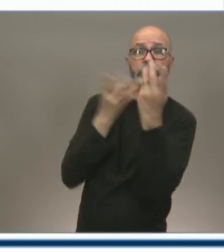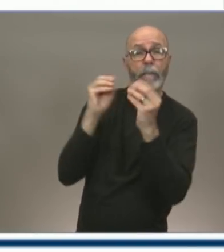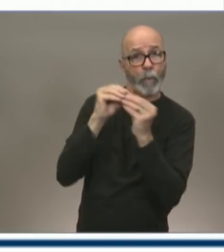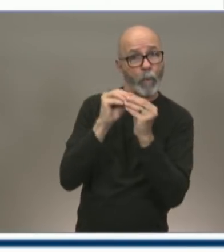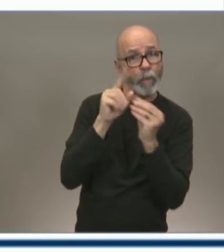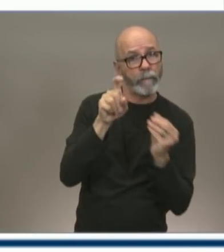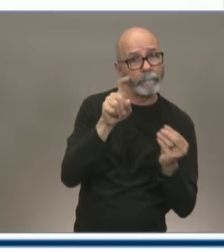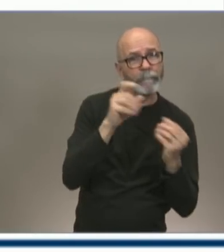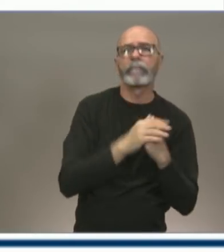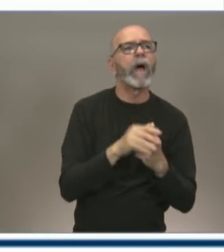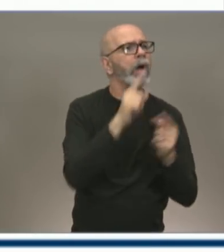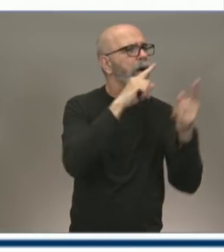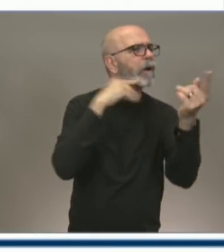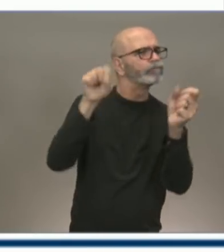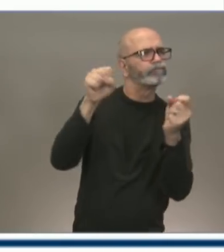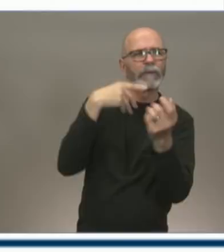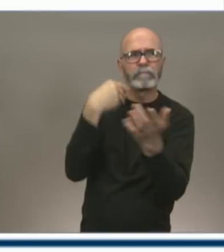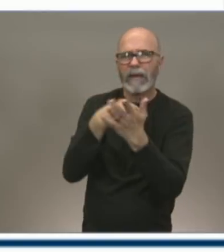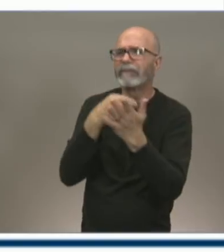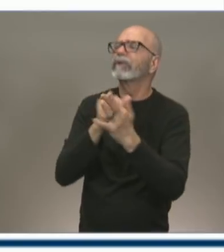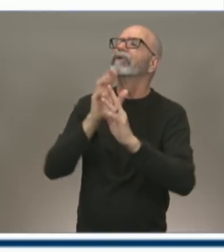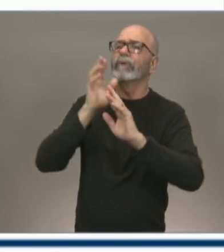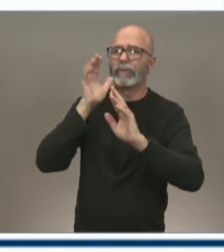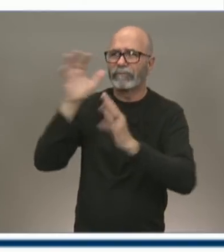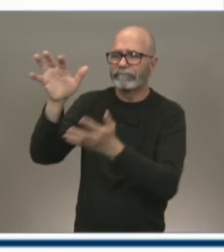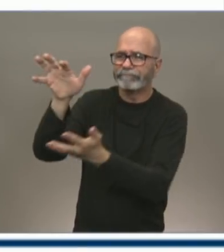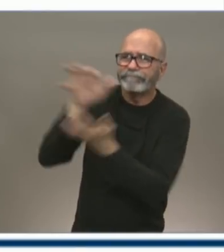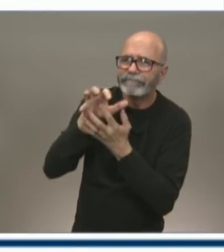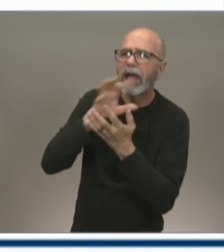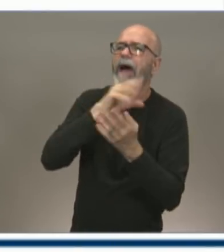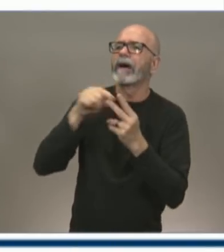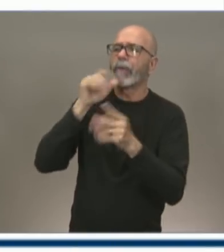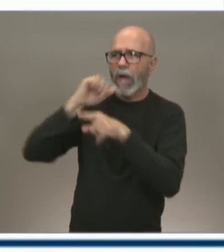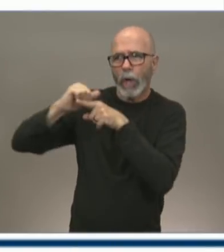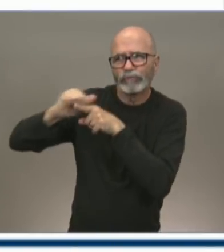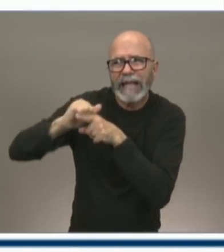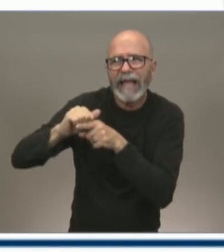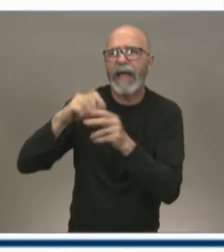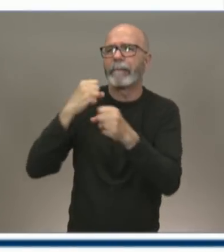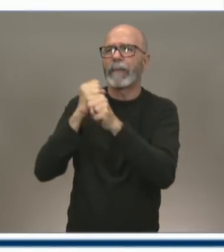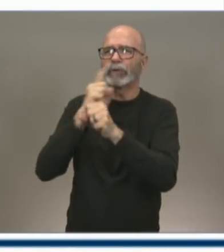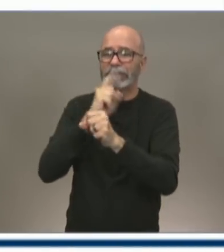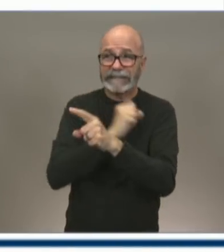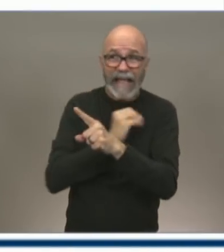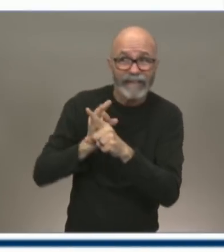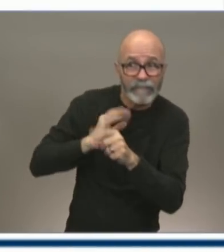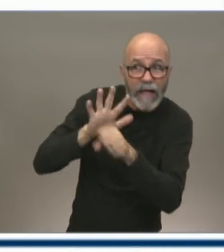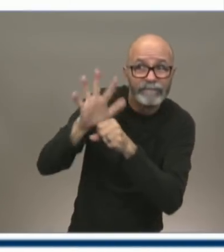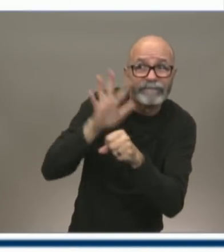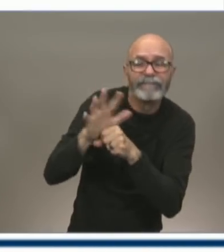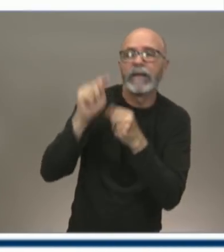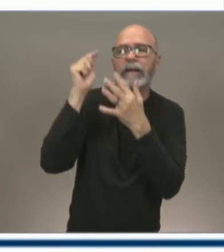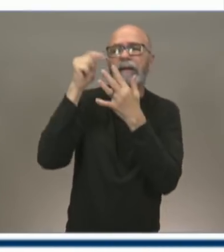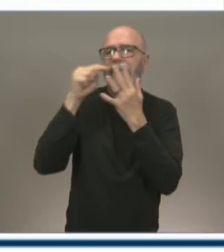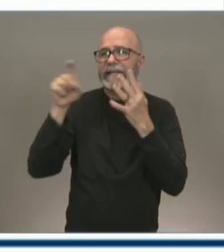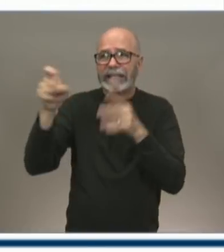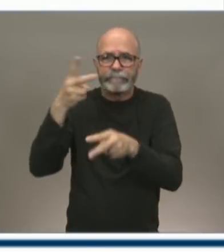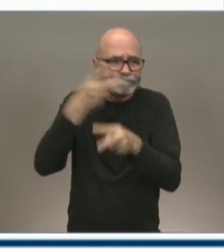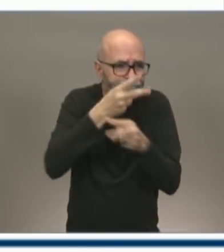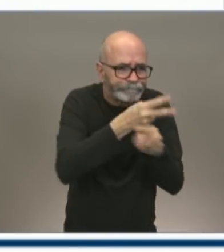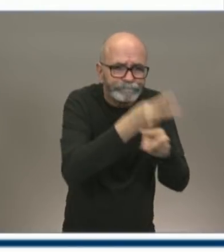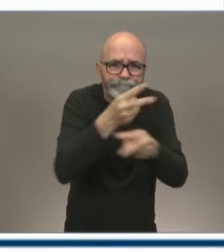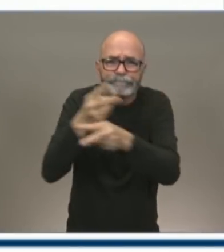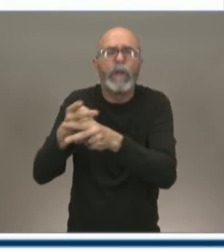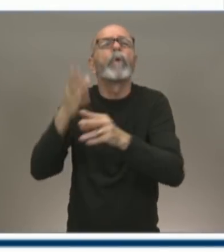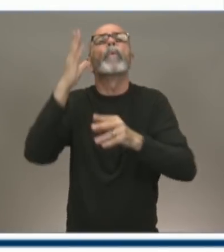that we have the staff required to fulfill these commitments, and that will